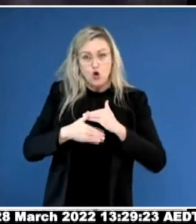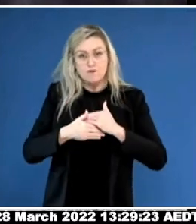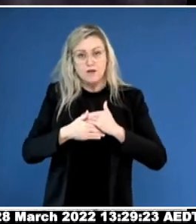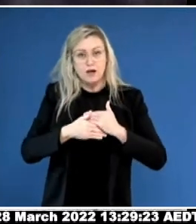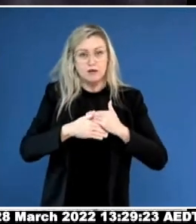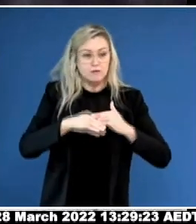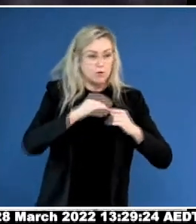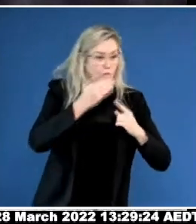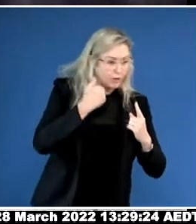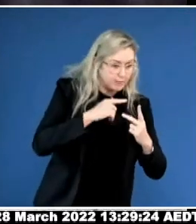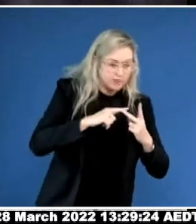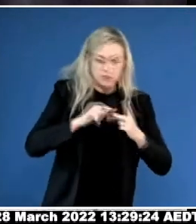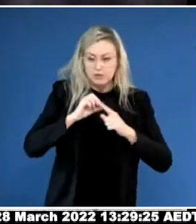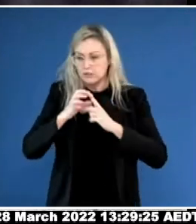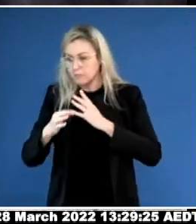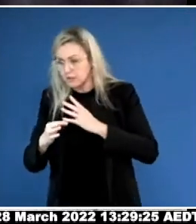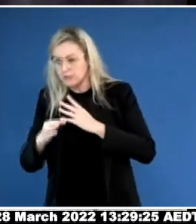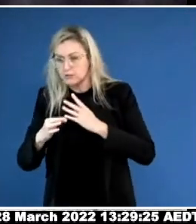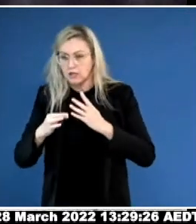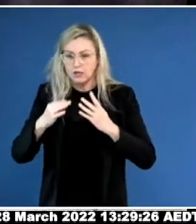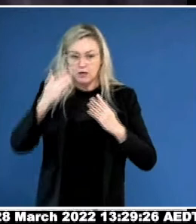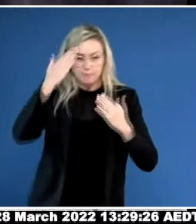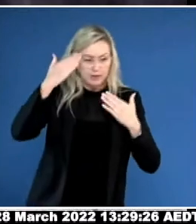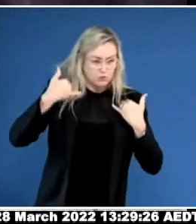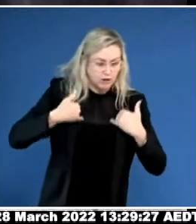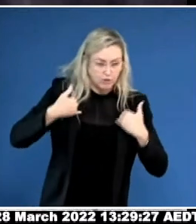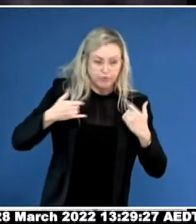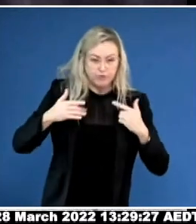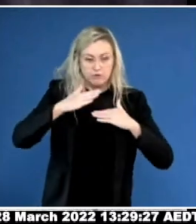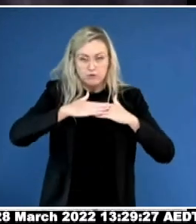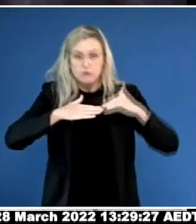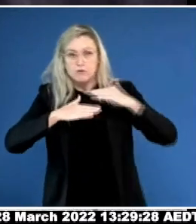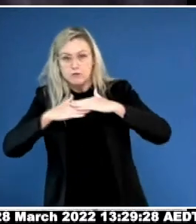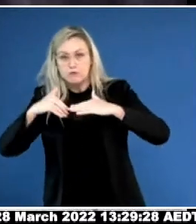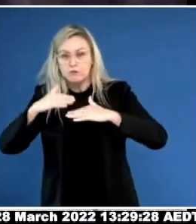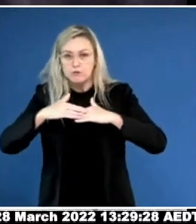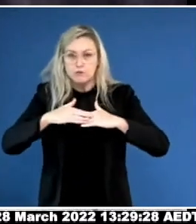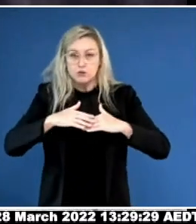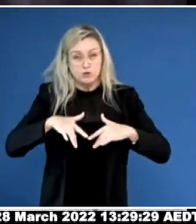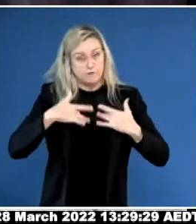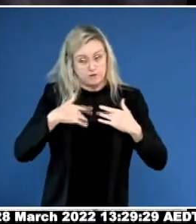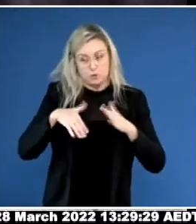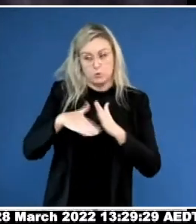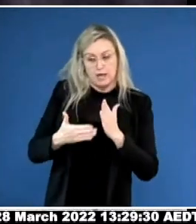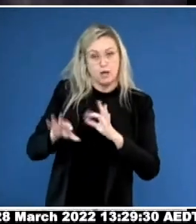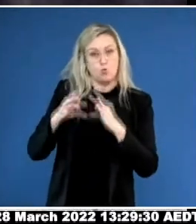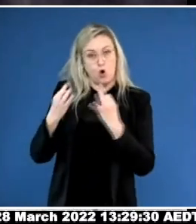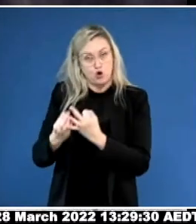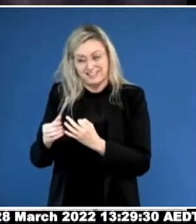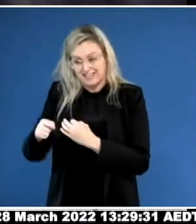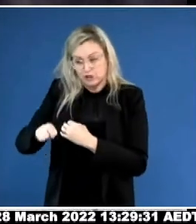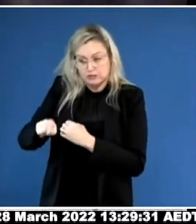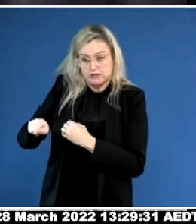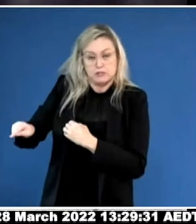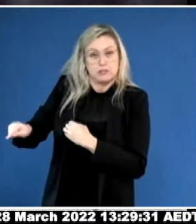people who have created safe places, whether they are service providers or other safe places for